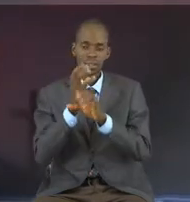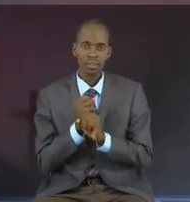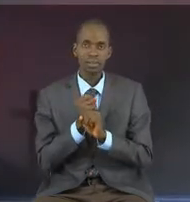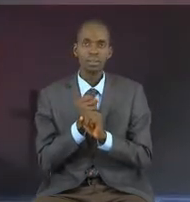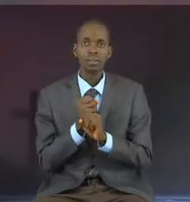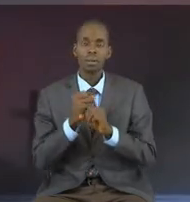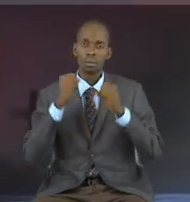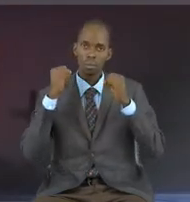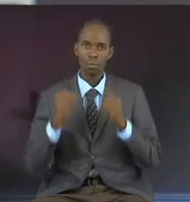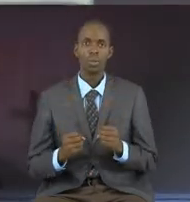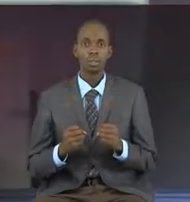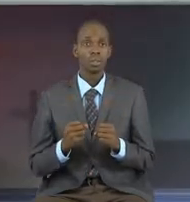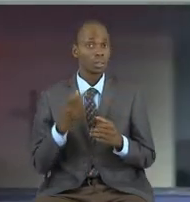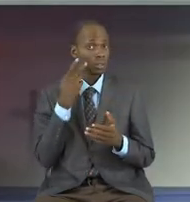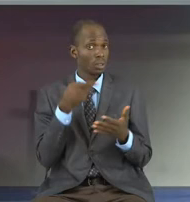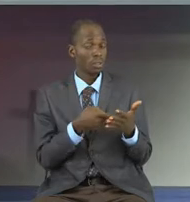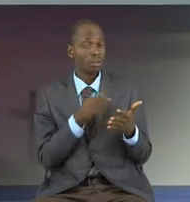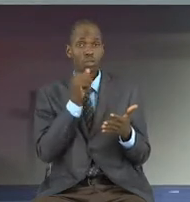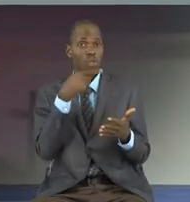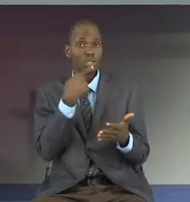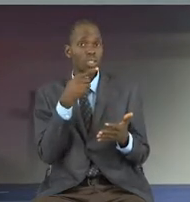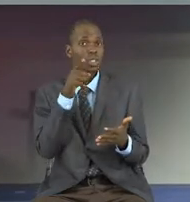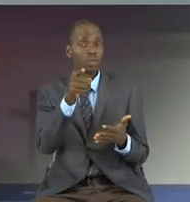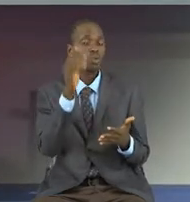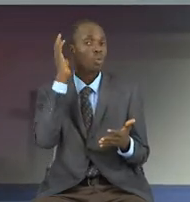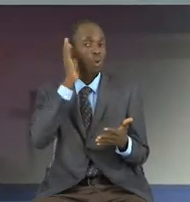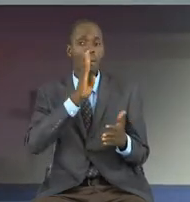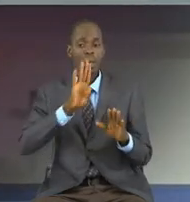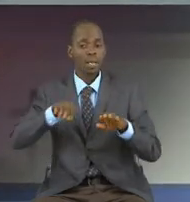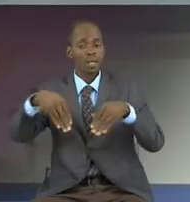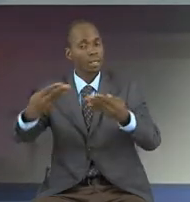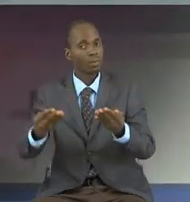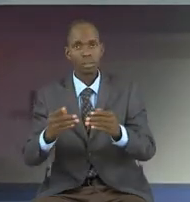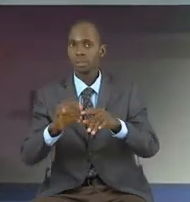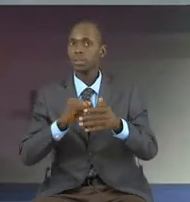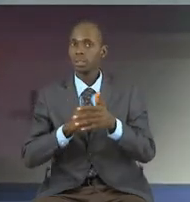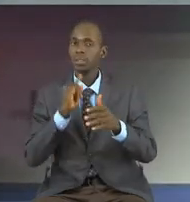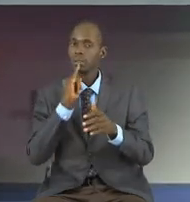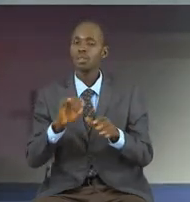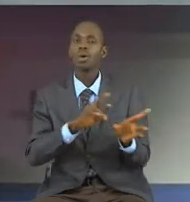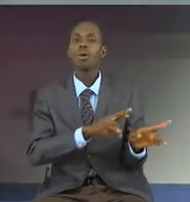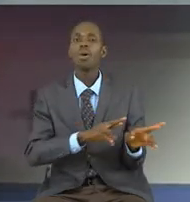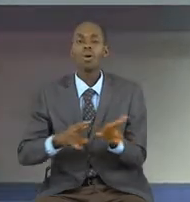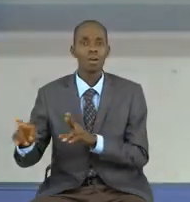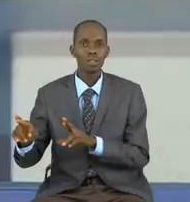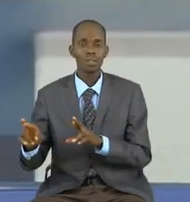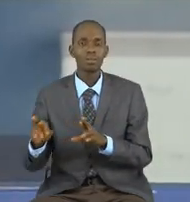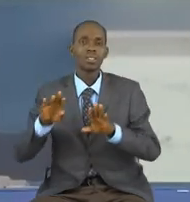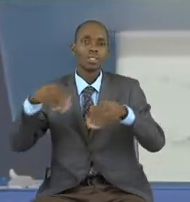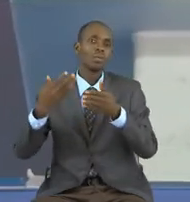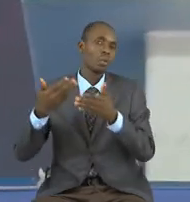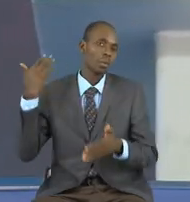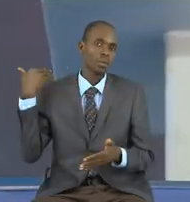see, it doesn't say he shall be given power. That one is already done. Given. The Lord